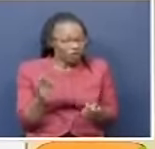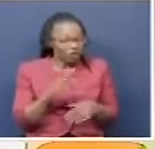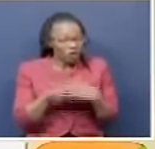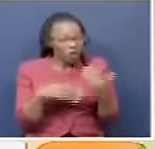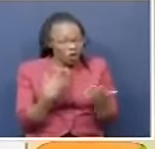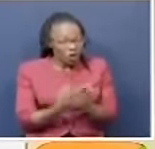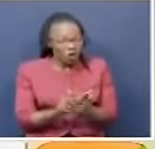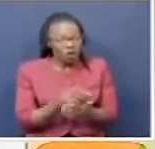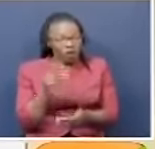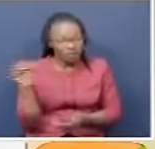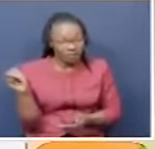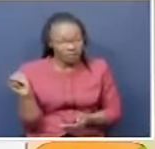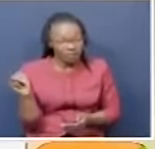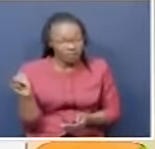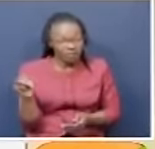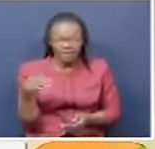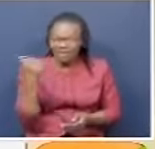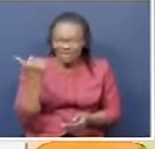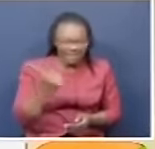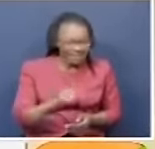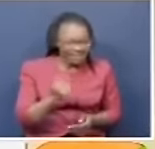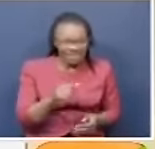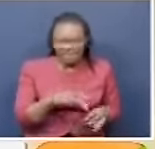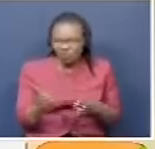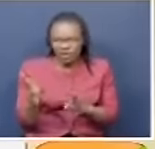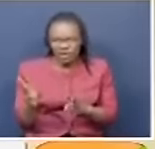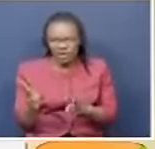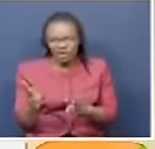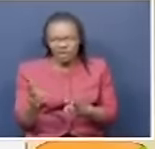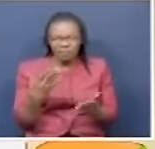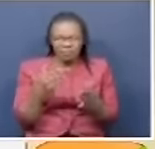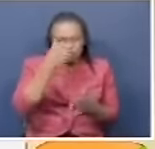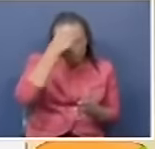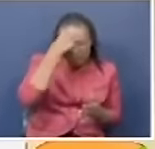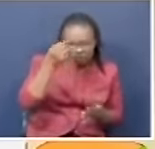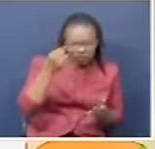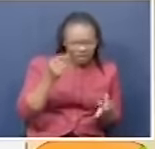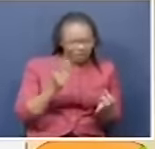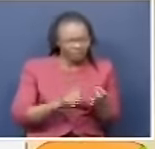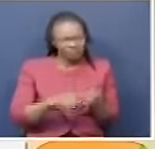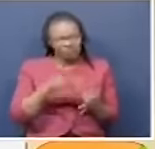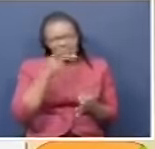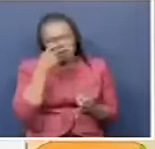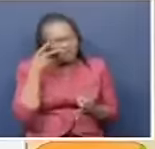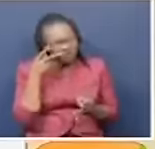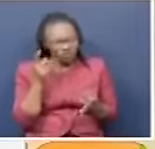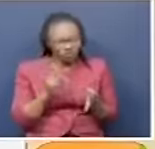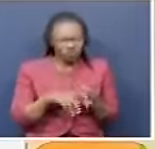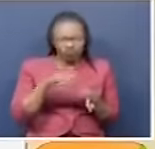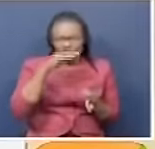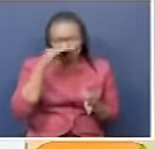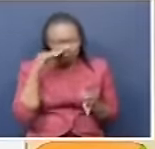them, whichever format they agree, put Wetangula, put Kalonzo, put Musalia, and put